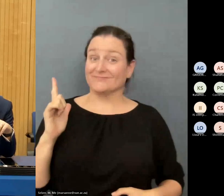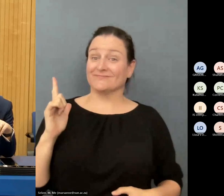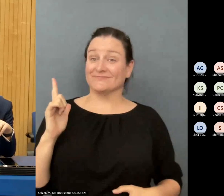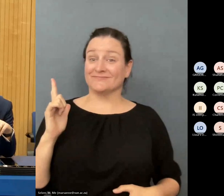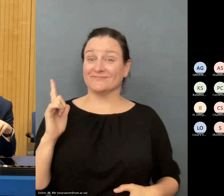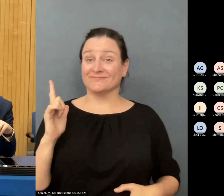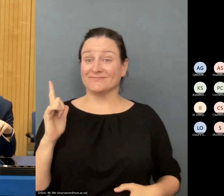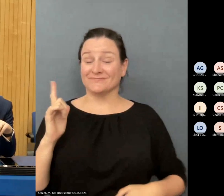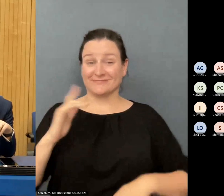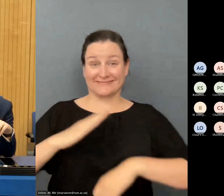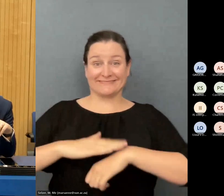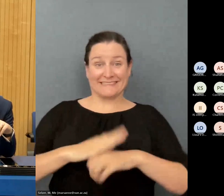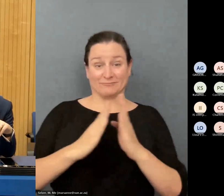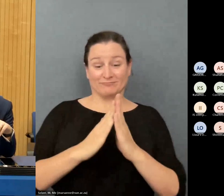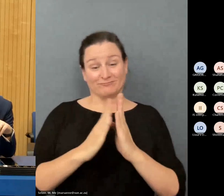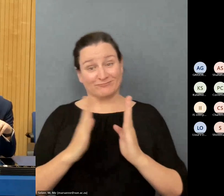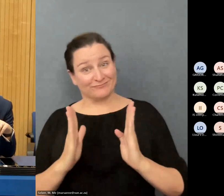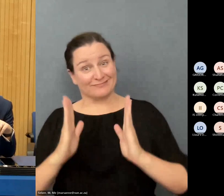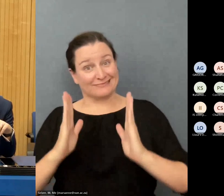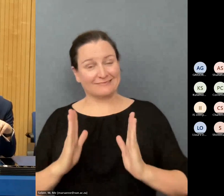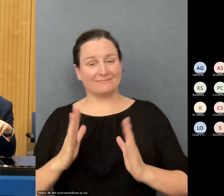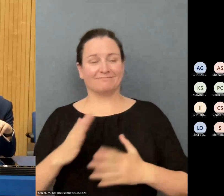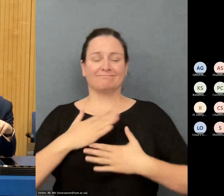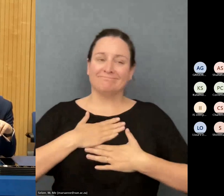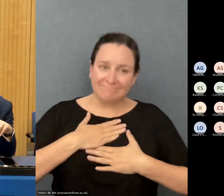And we are grateful for your presence.